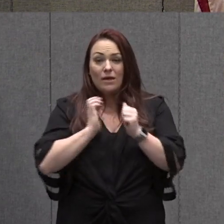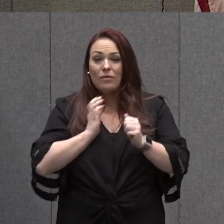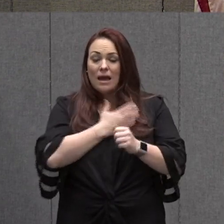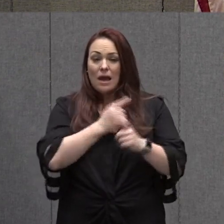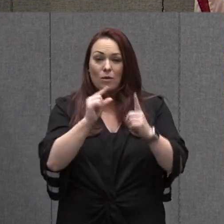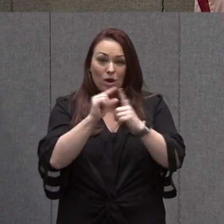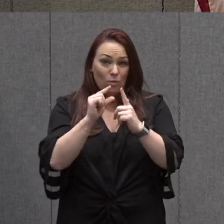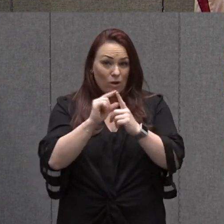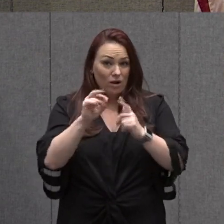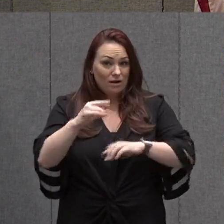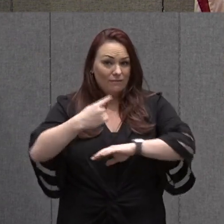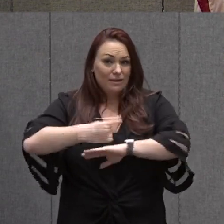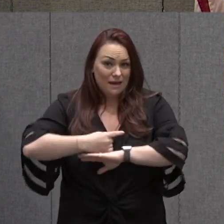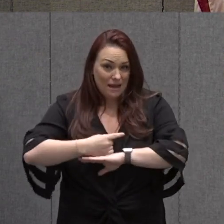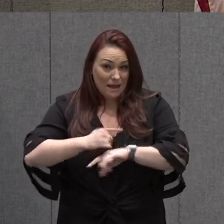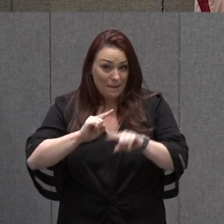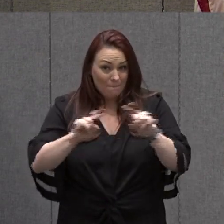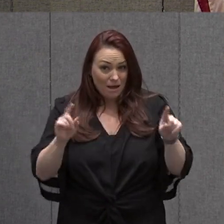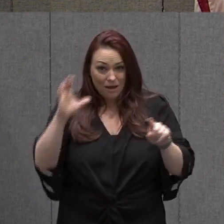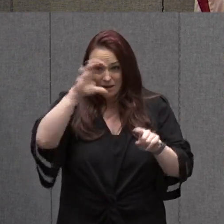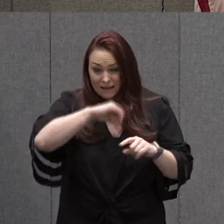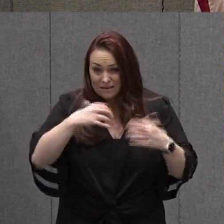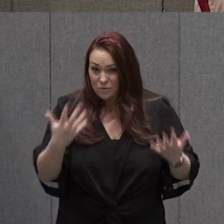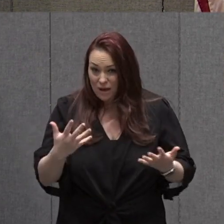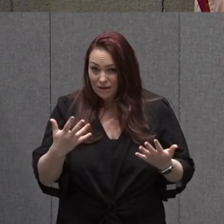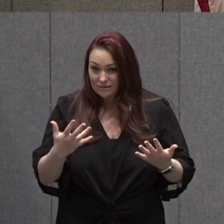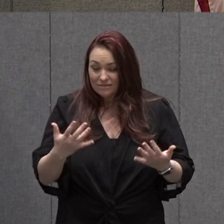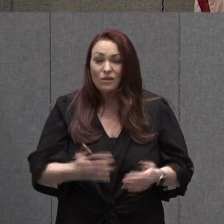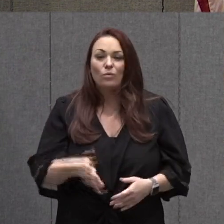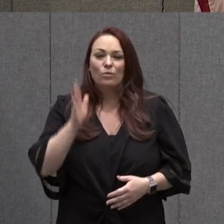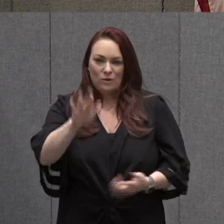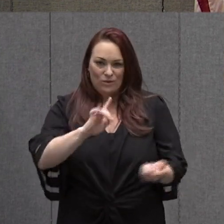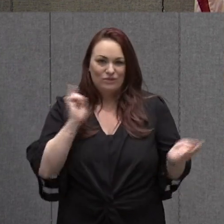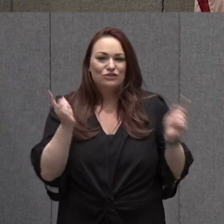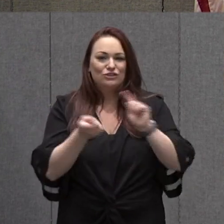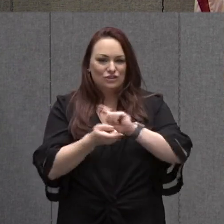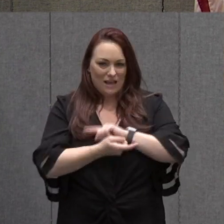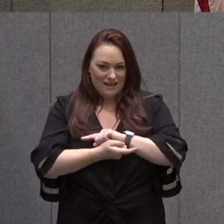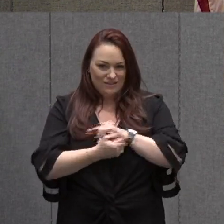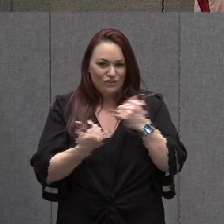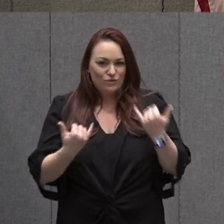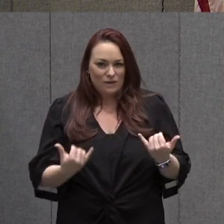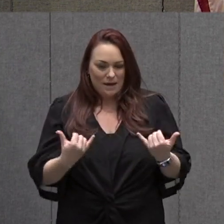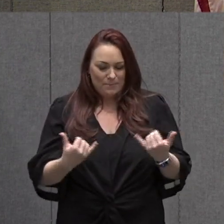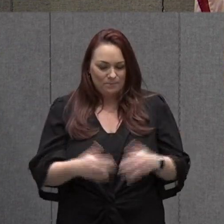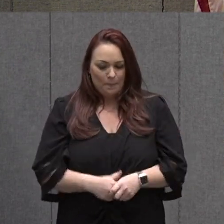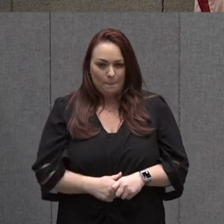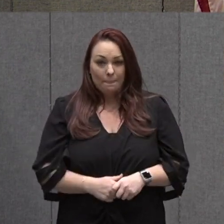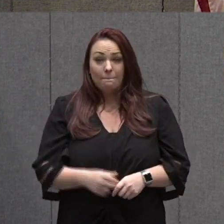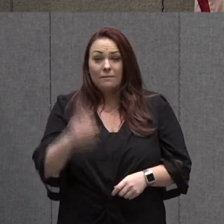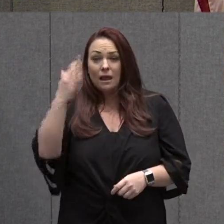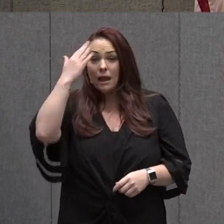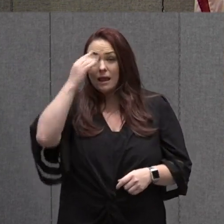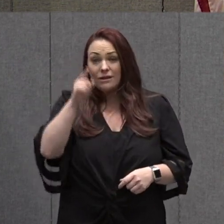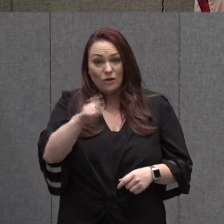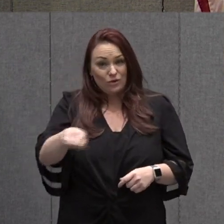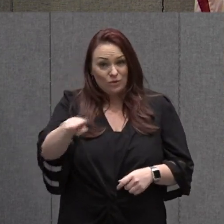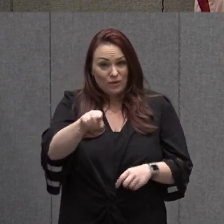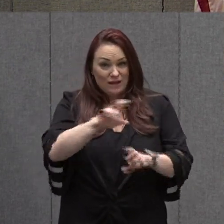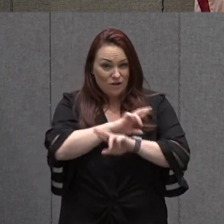But guess what? We're going to change this time together a little bit today because I know that you're ready for